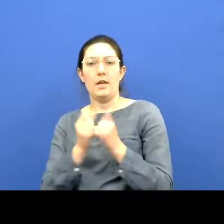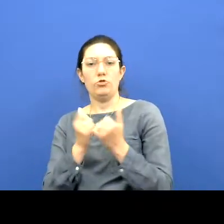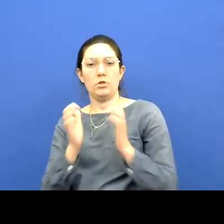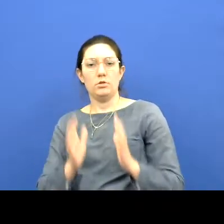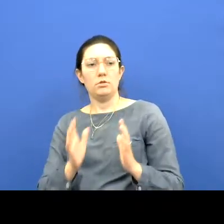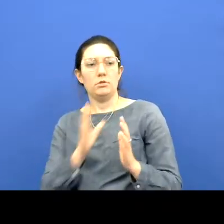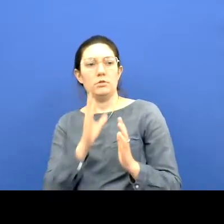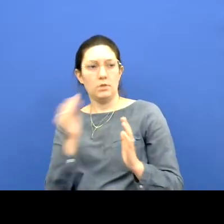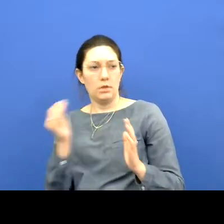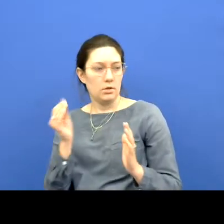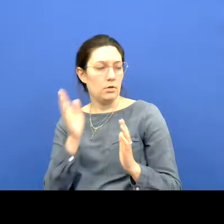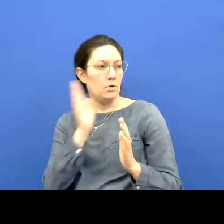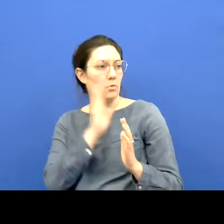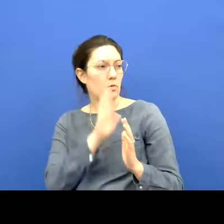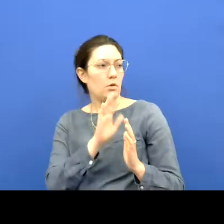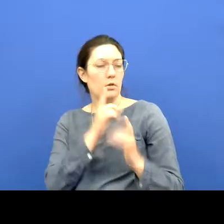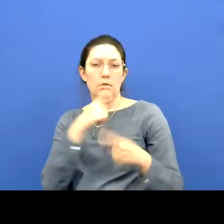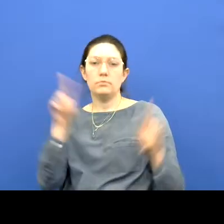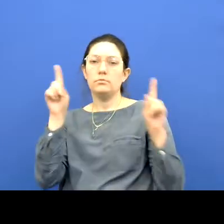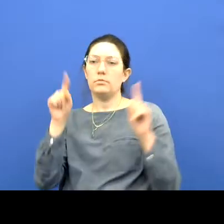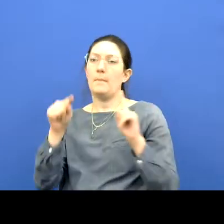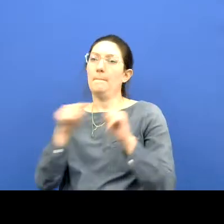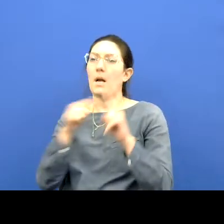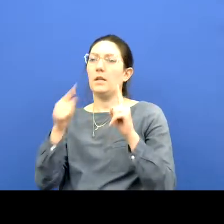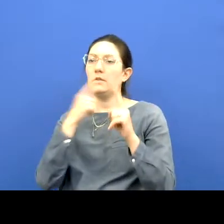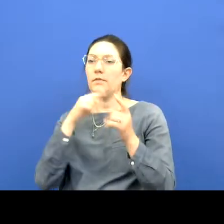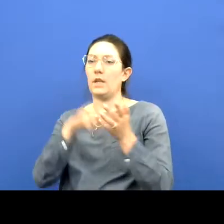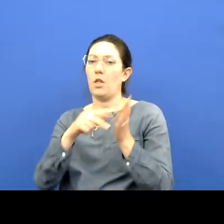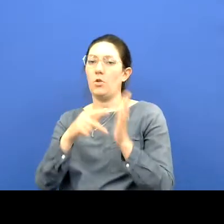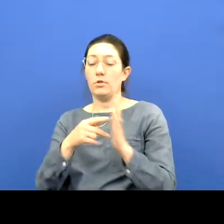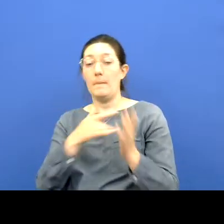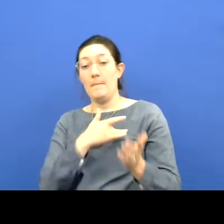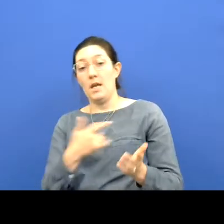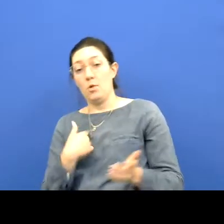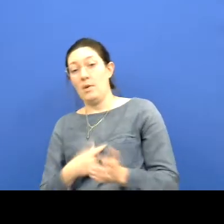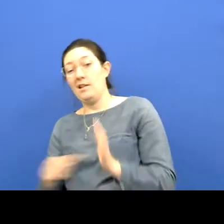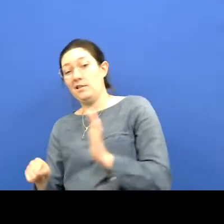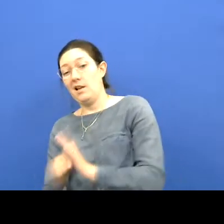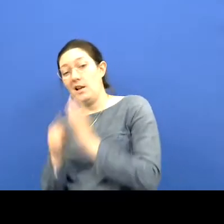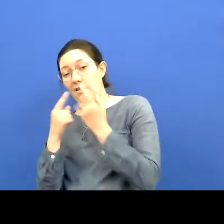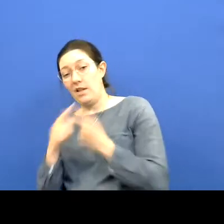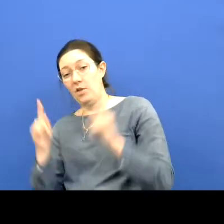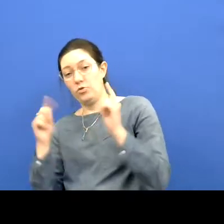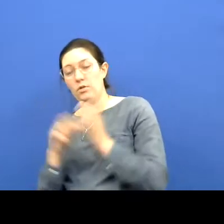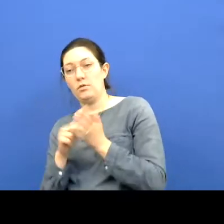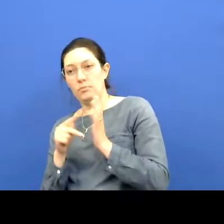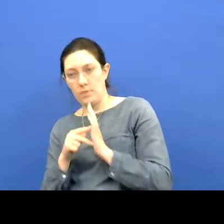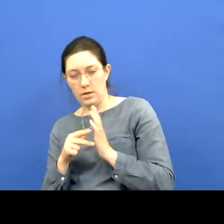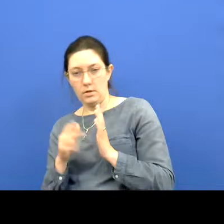will issue a positive declaration, which normally we do a negative declaration, which means